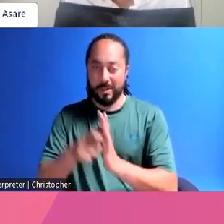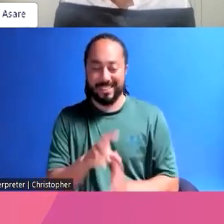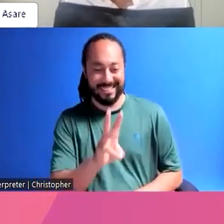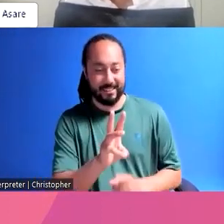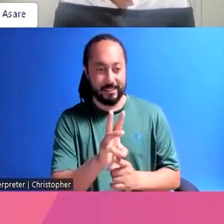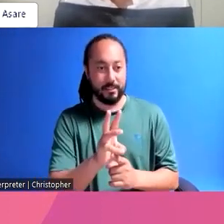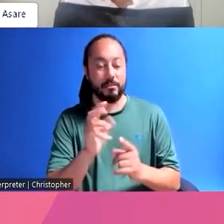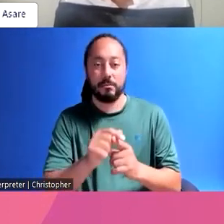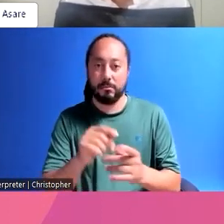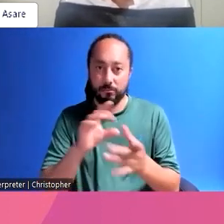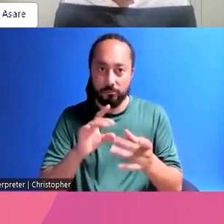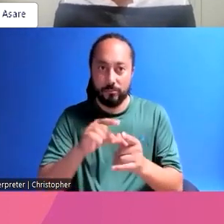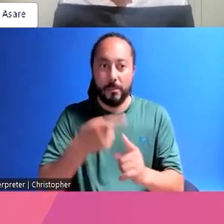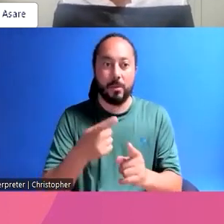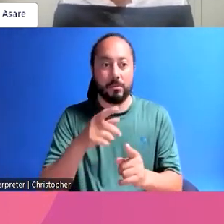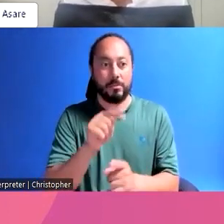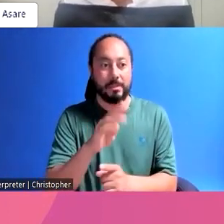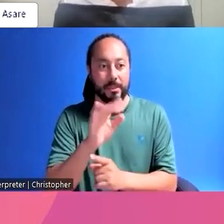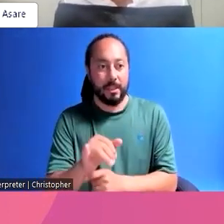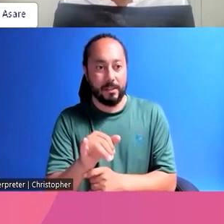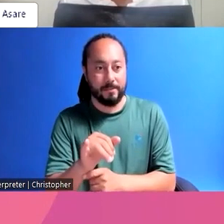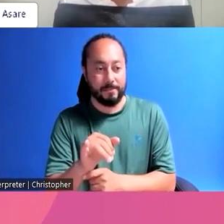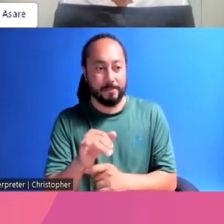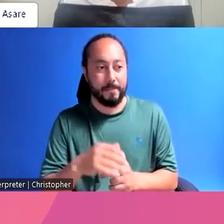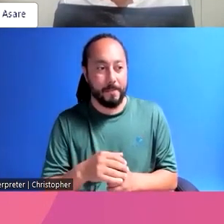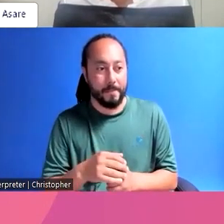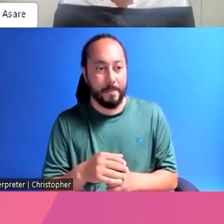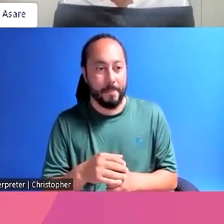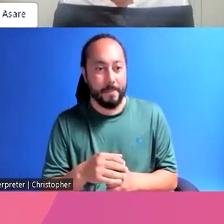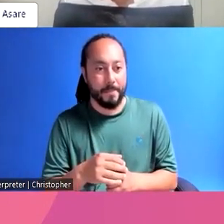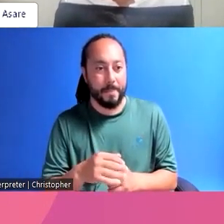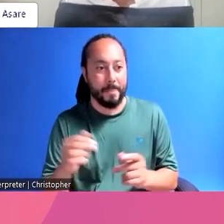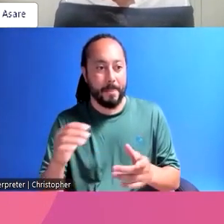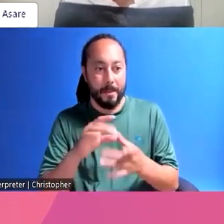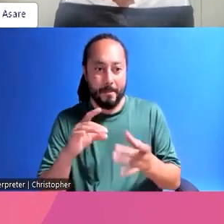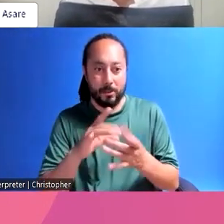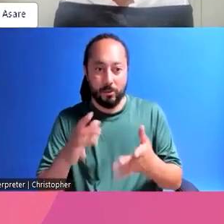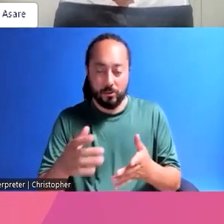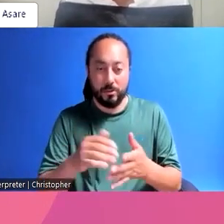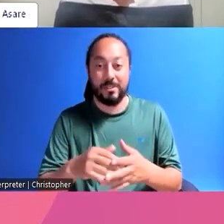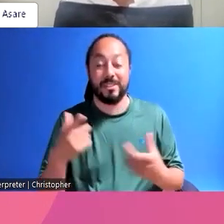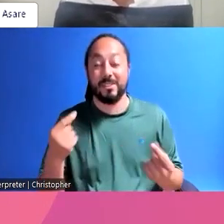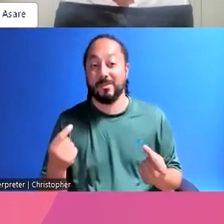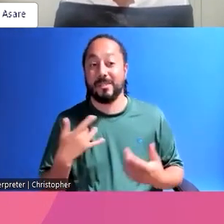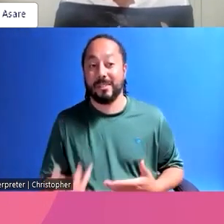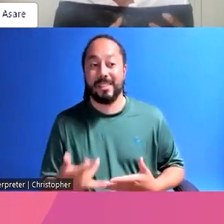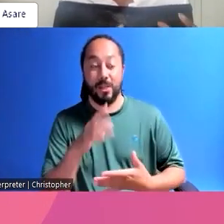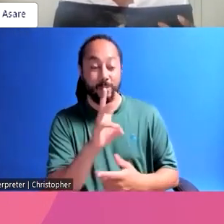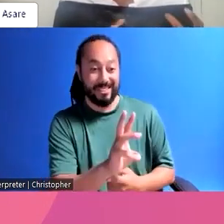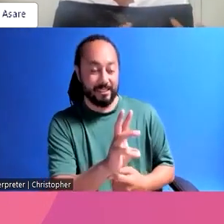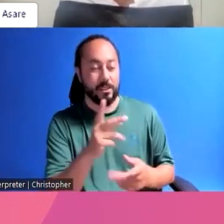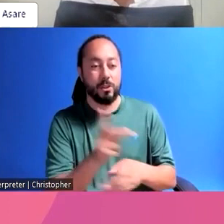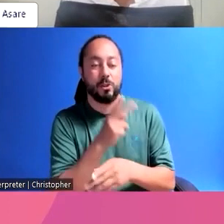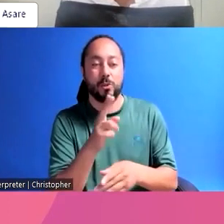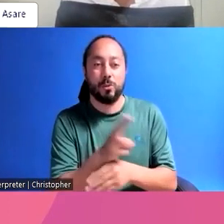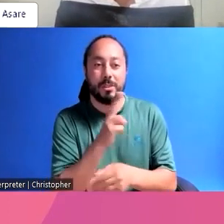their populations or in their methods. And so essentially, they used either a screening tool in these 6 works that they used